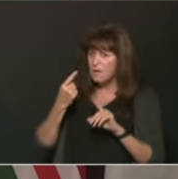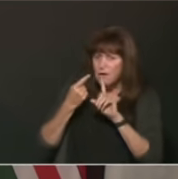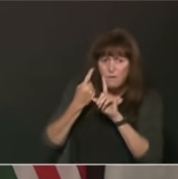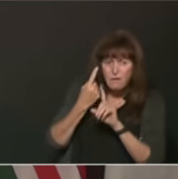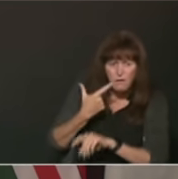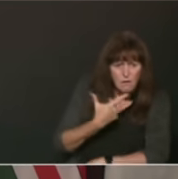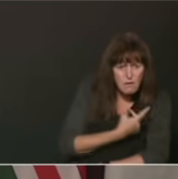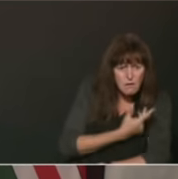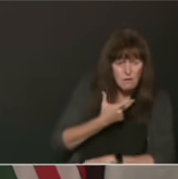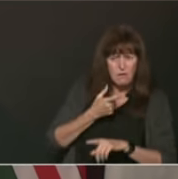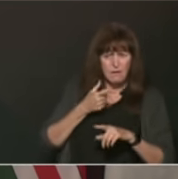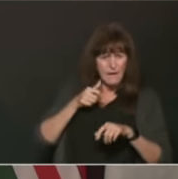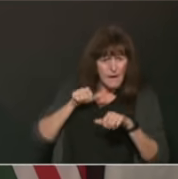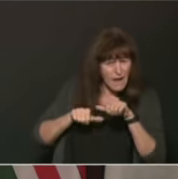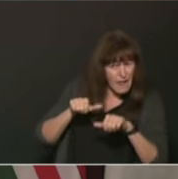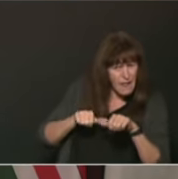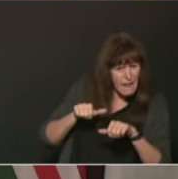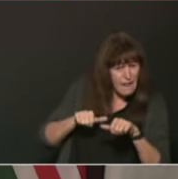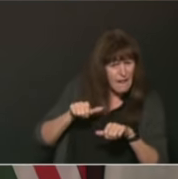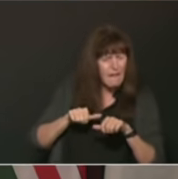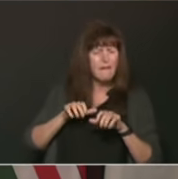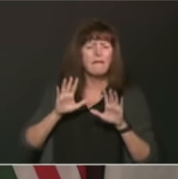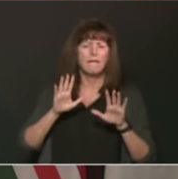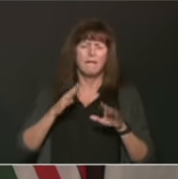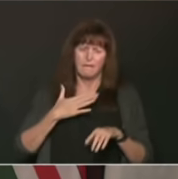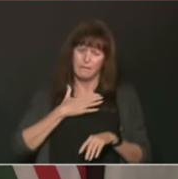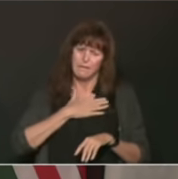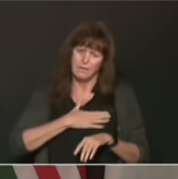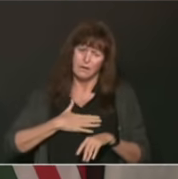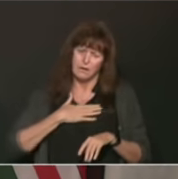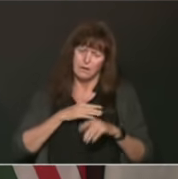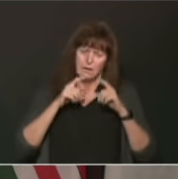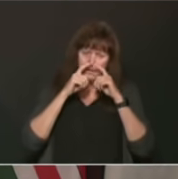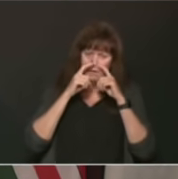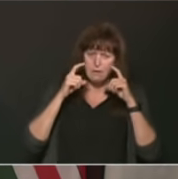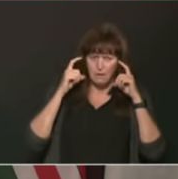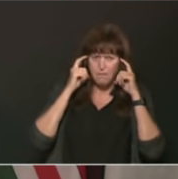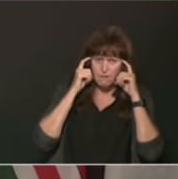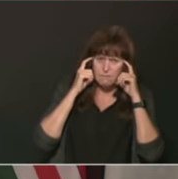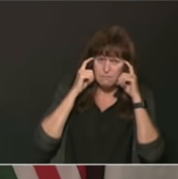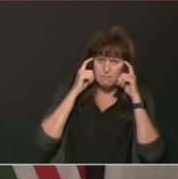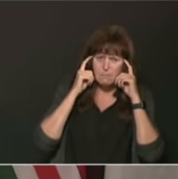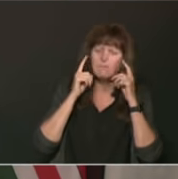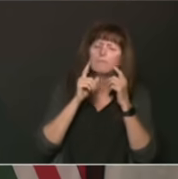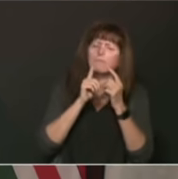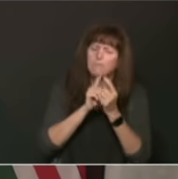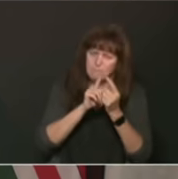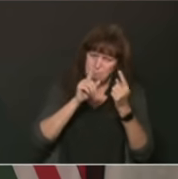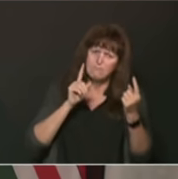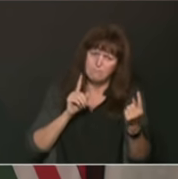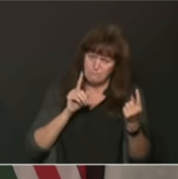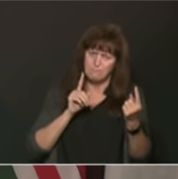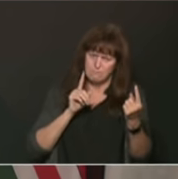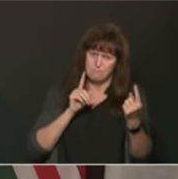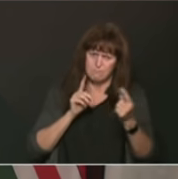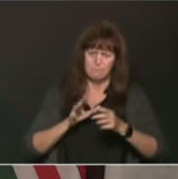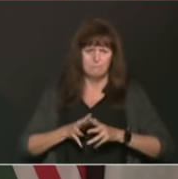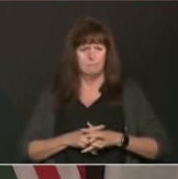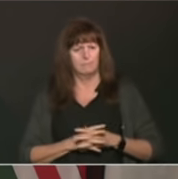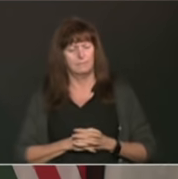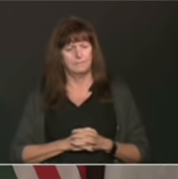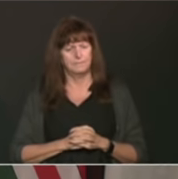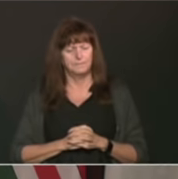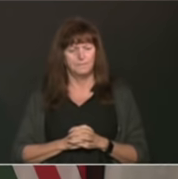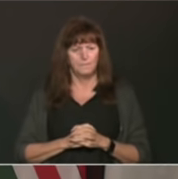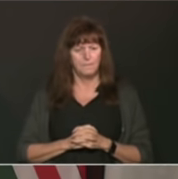status is unknown, please consider wearing a face covering if physical distancing cannot be maintained.